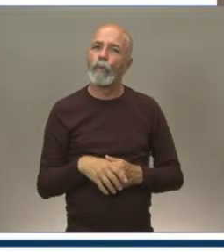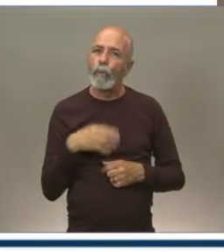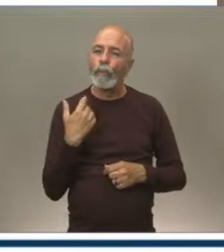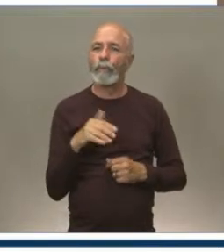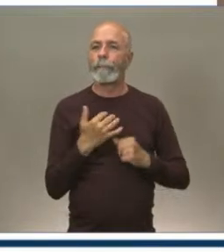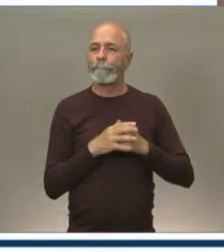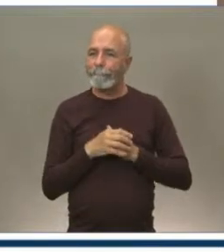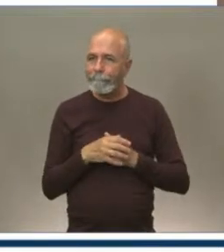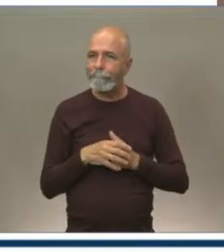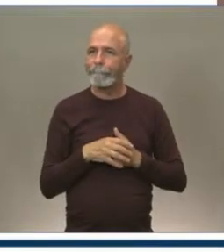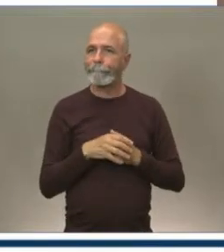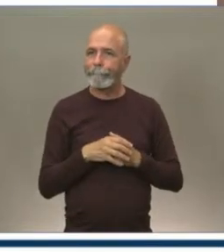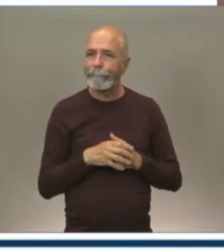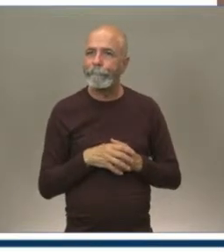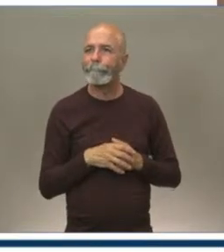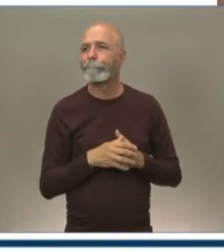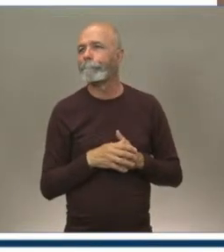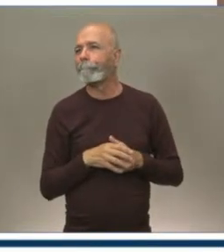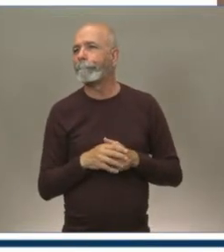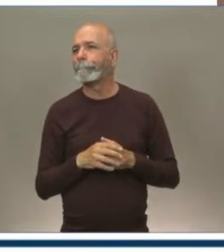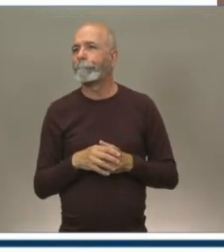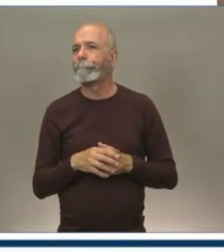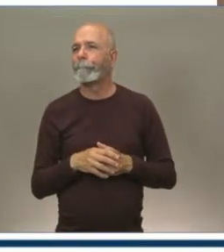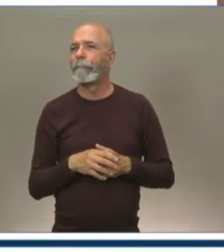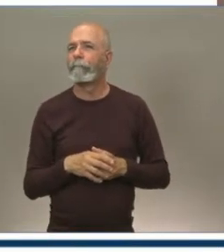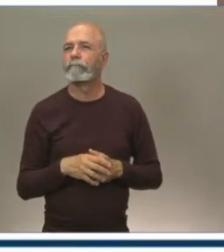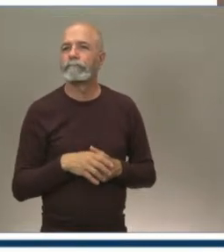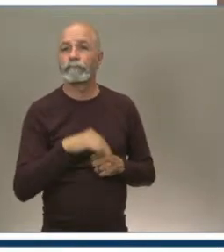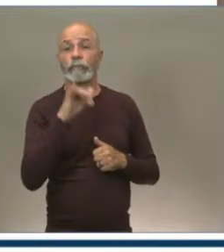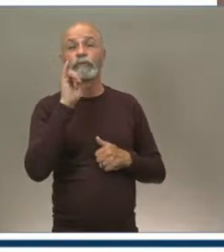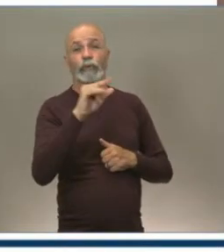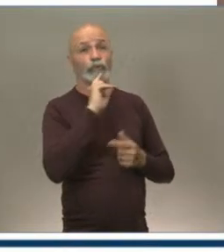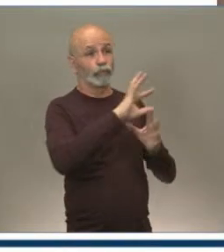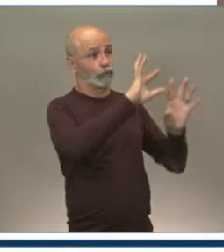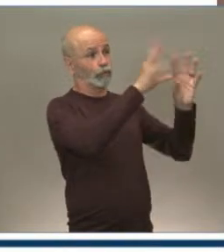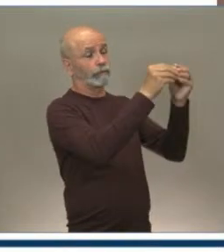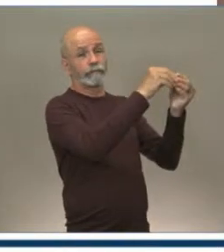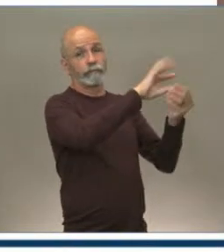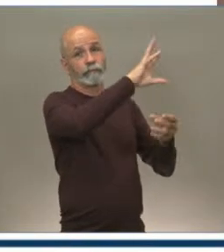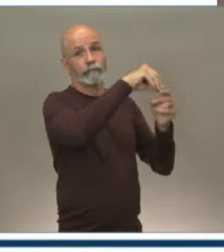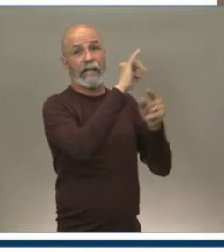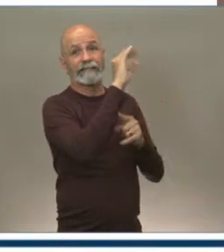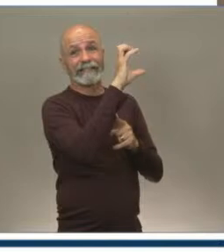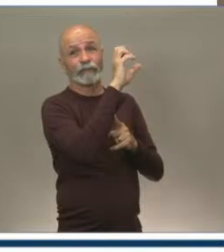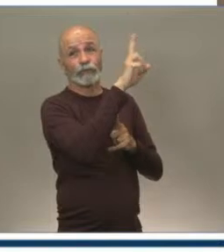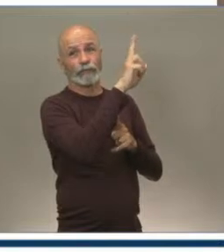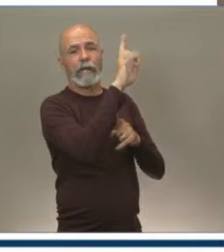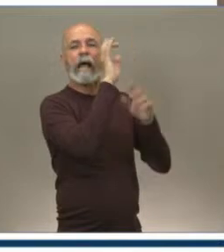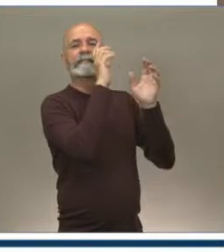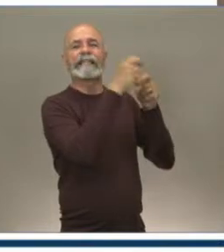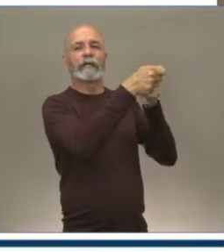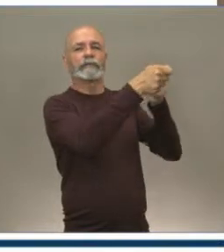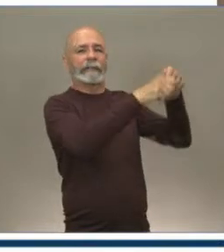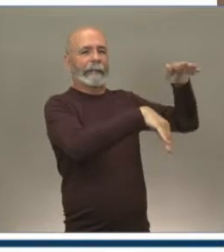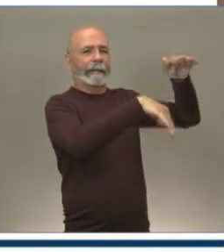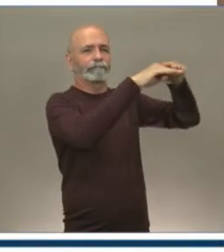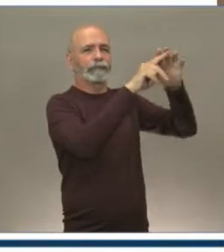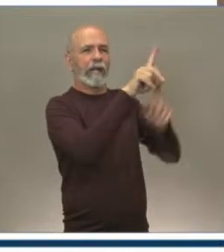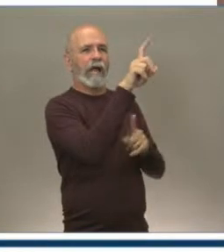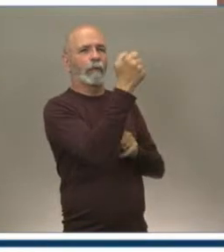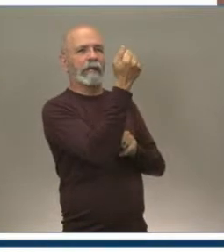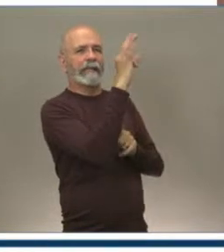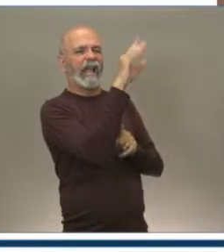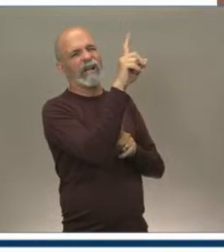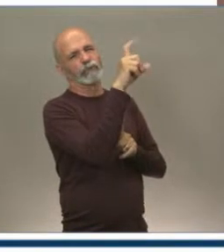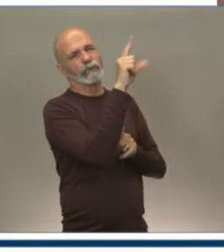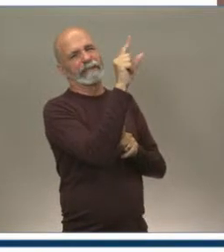So our total capacity for ICU is around 119 or 120 conventional spaces